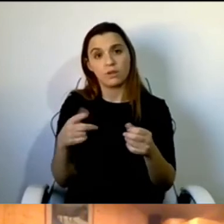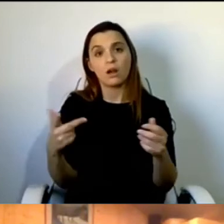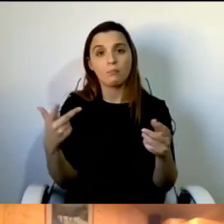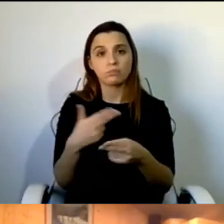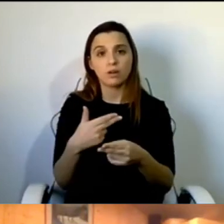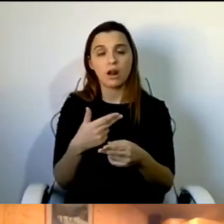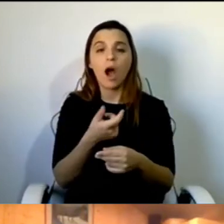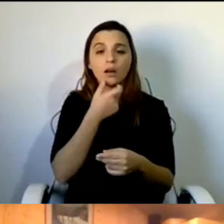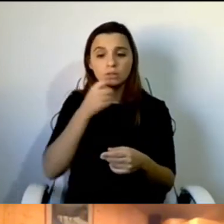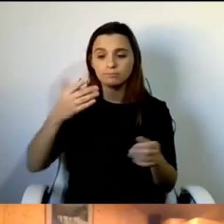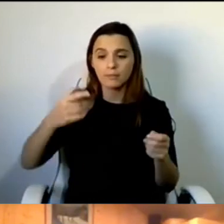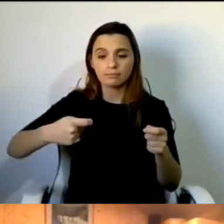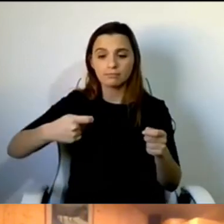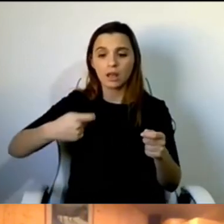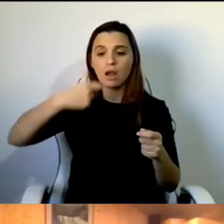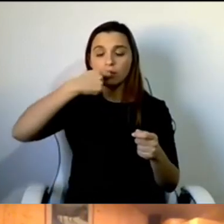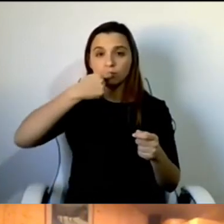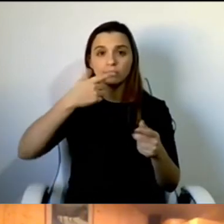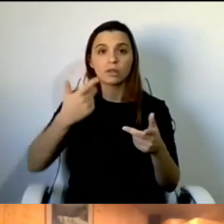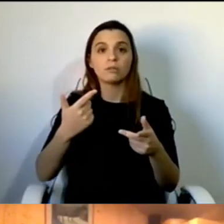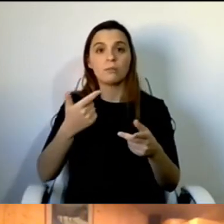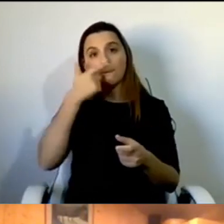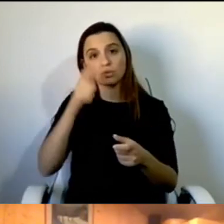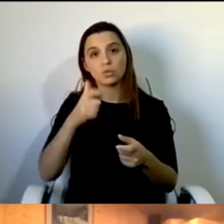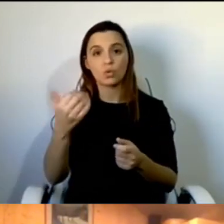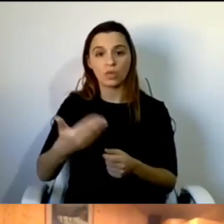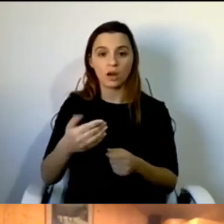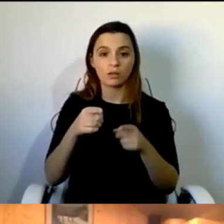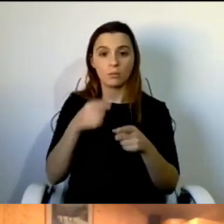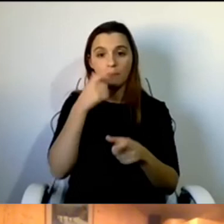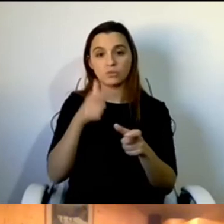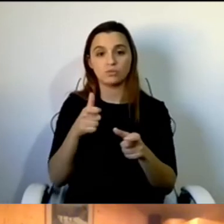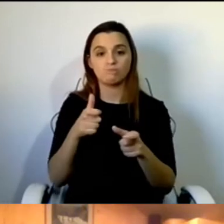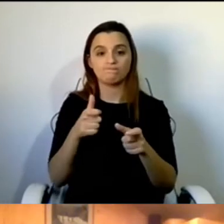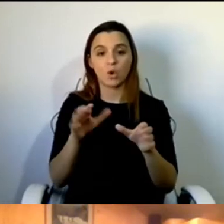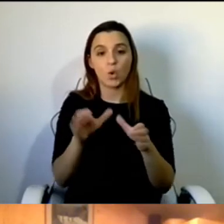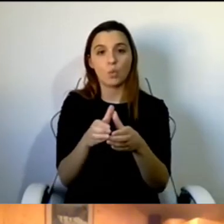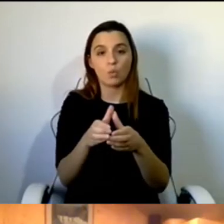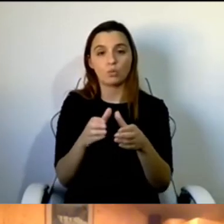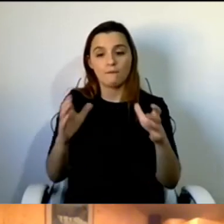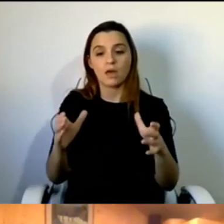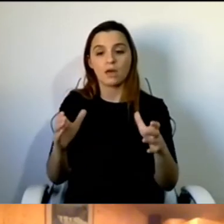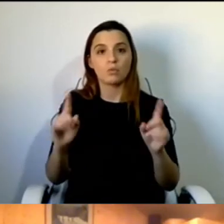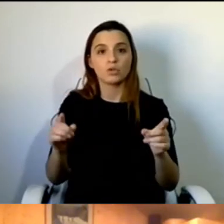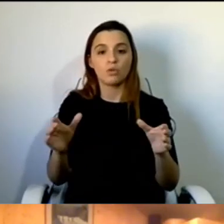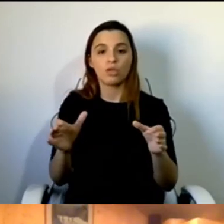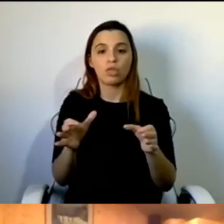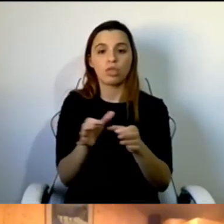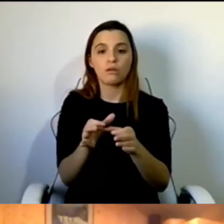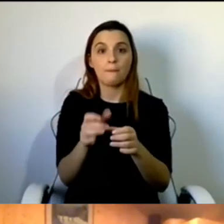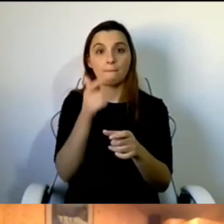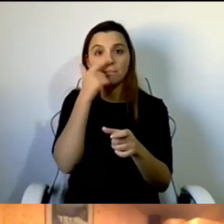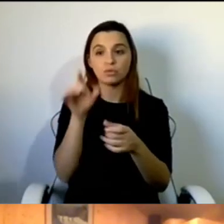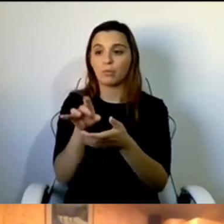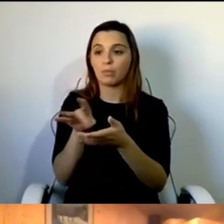talk about, well, clothing, putting on clothes was a basic need, but not all clothes. Surely, you